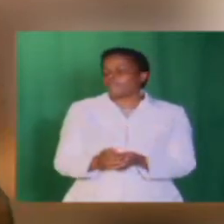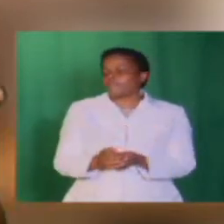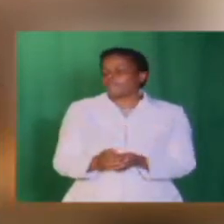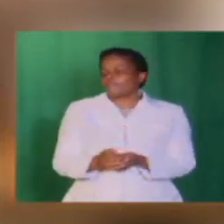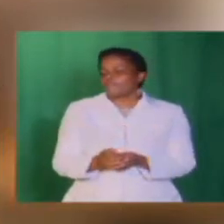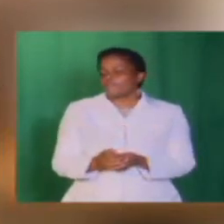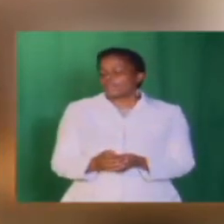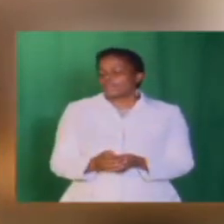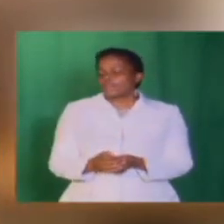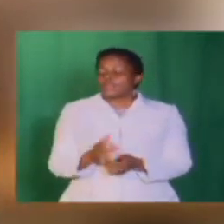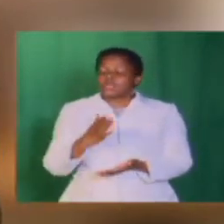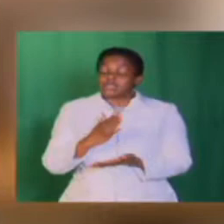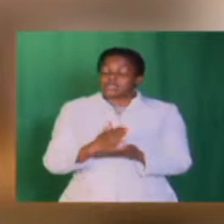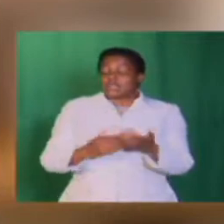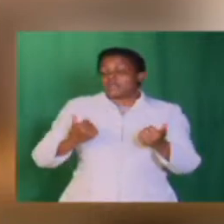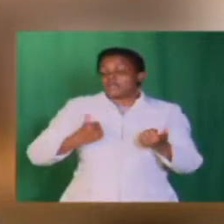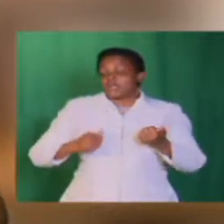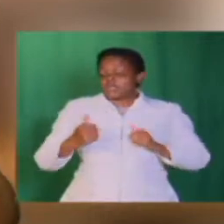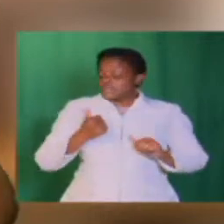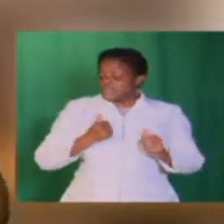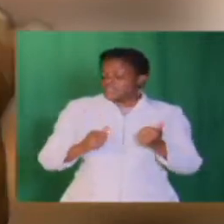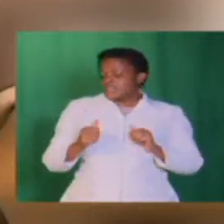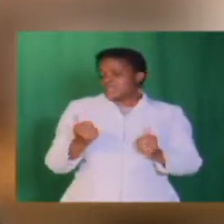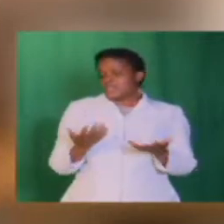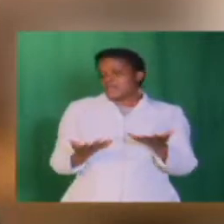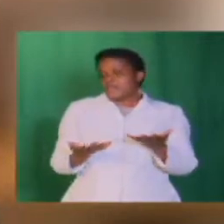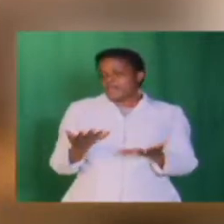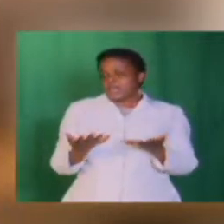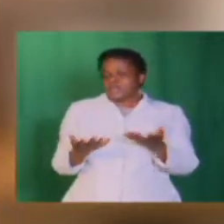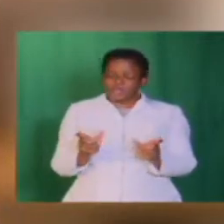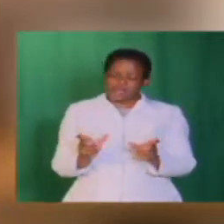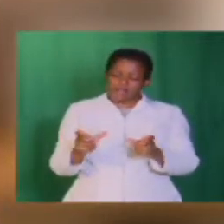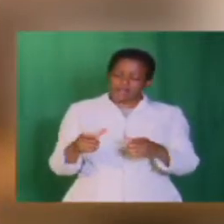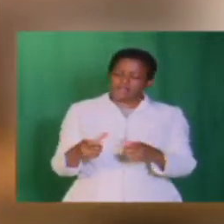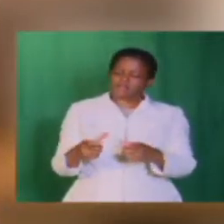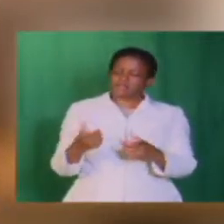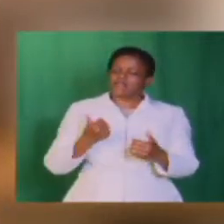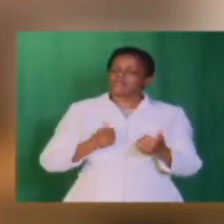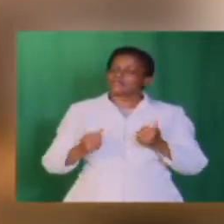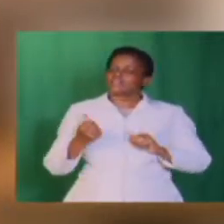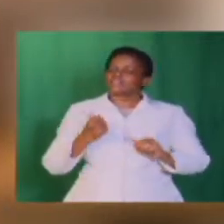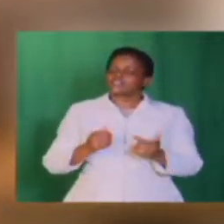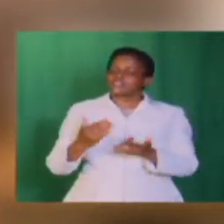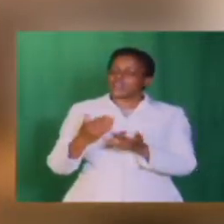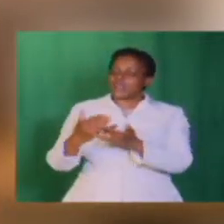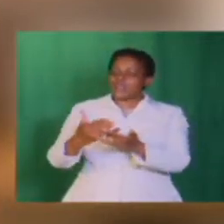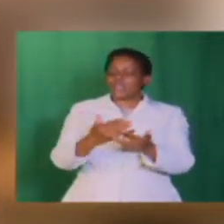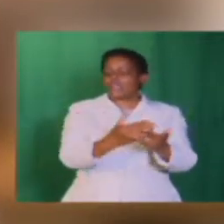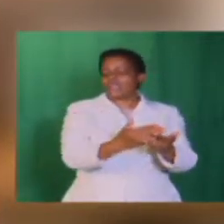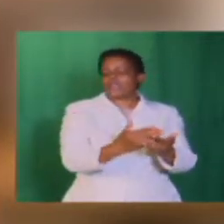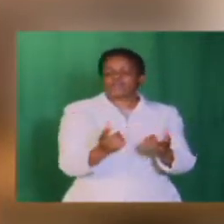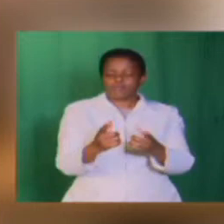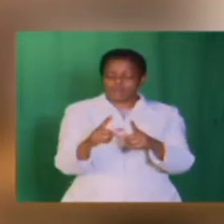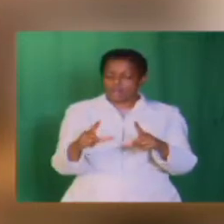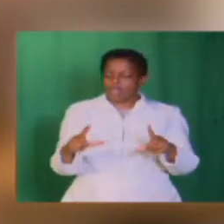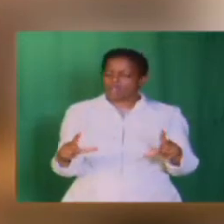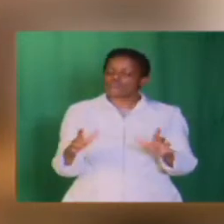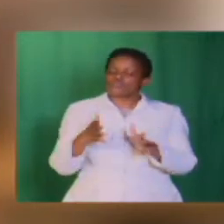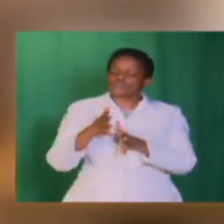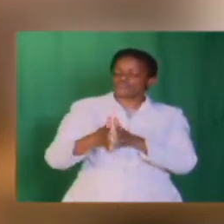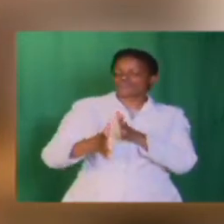are activities, however, that you find that we also do in class that help us to, or that help to build our